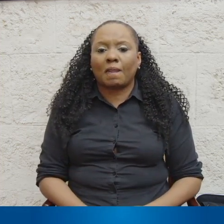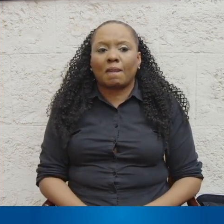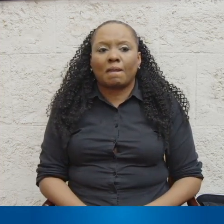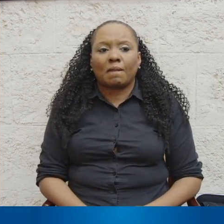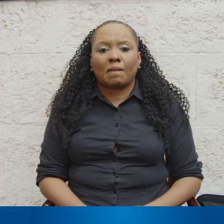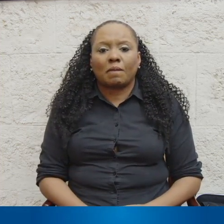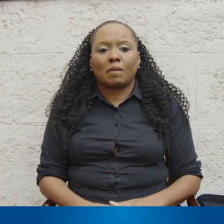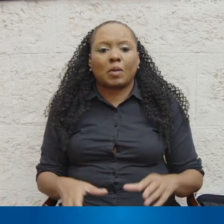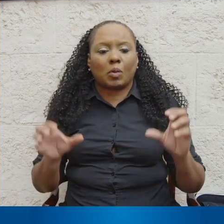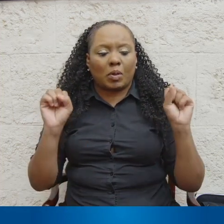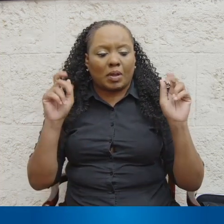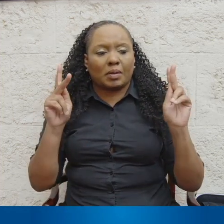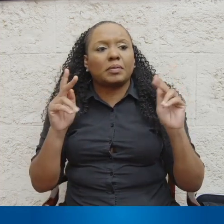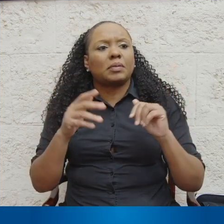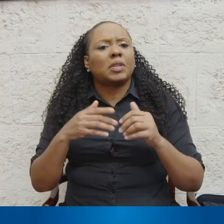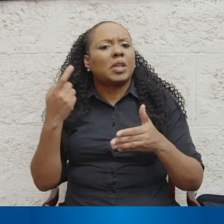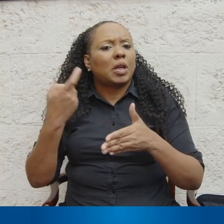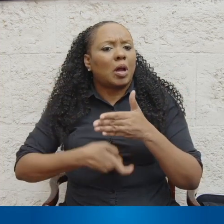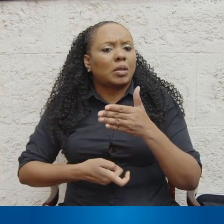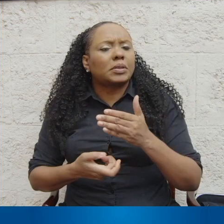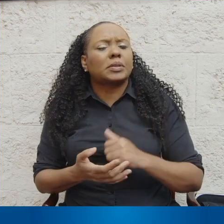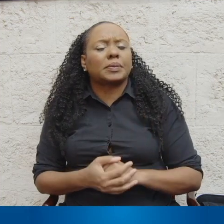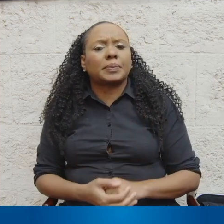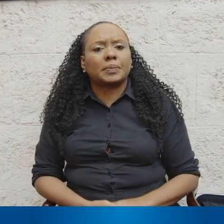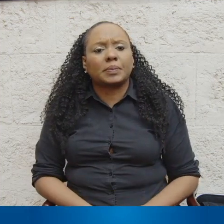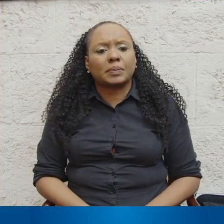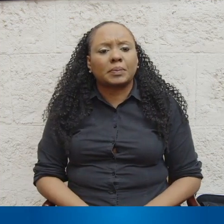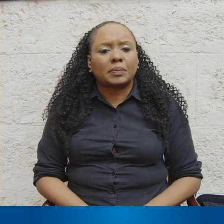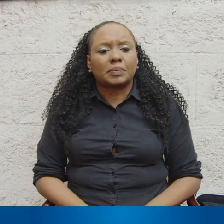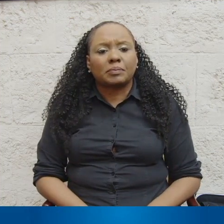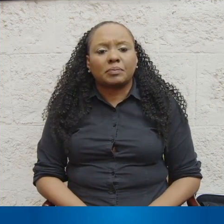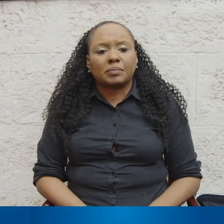from Crystal's question,